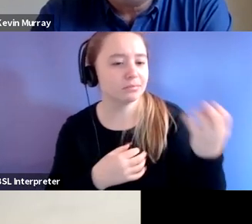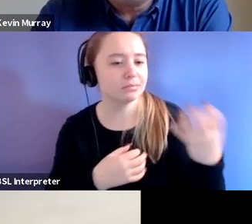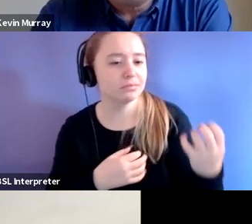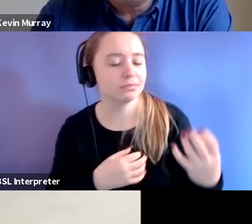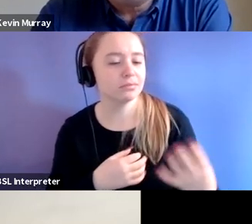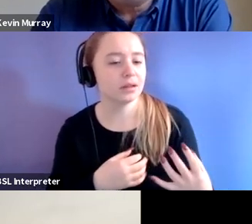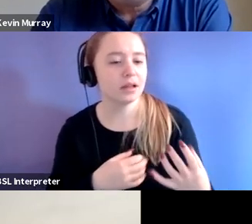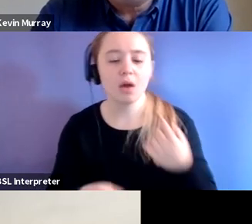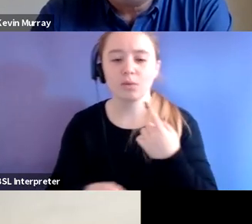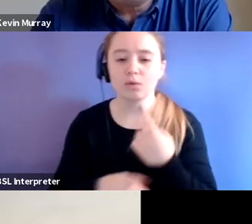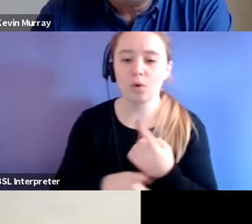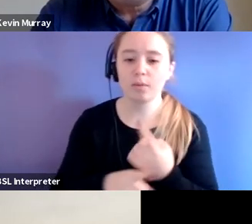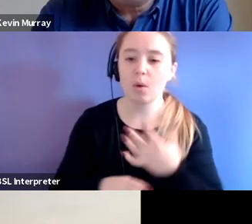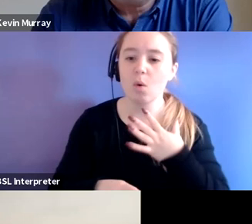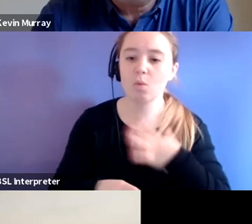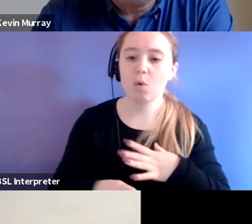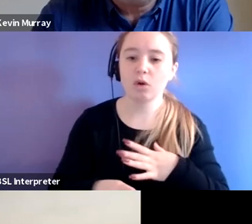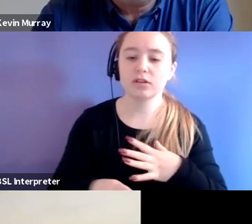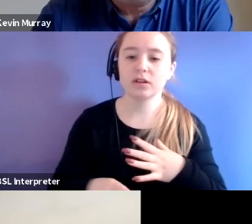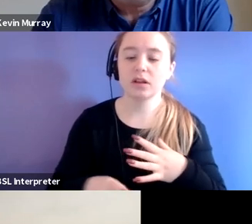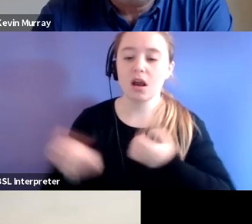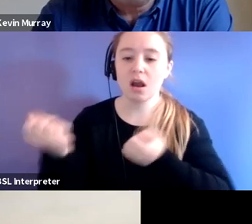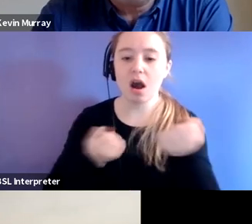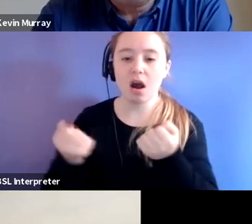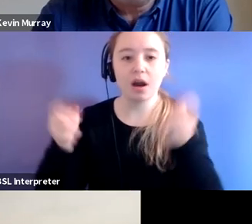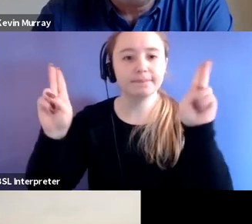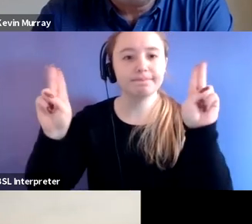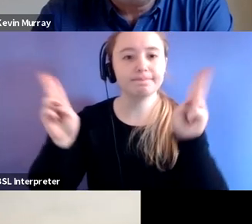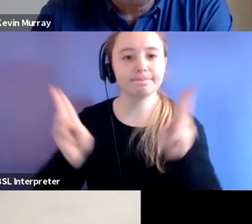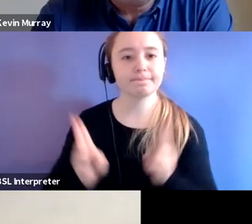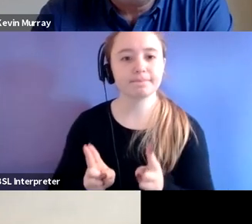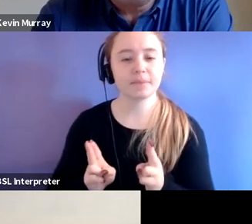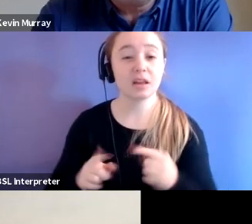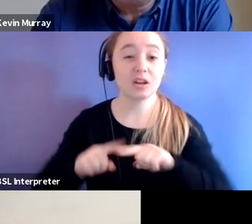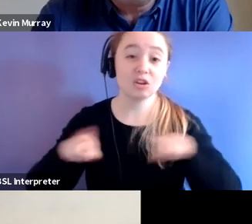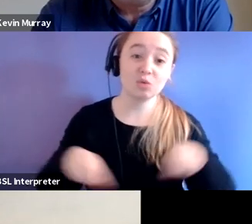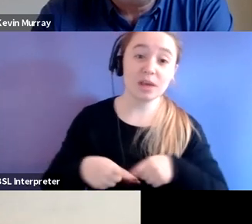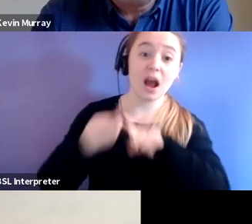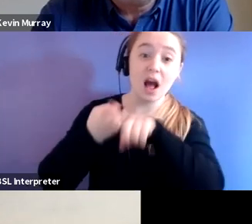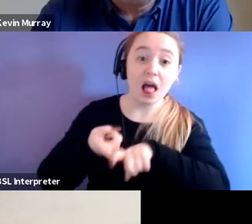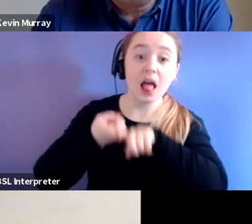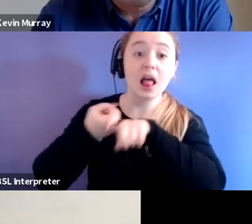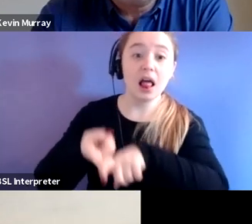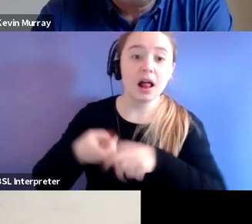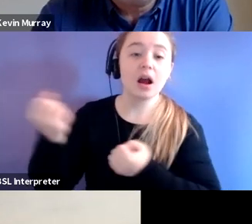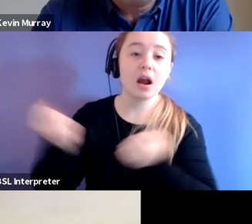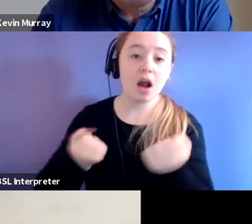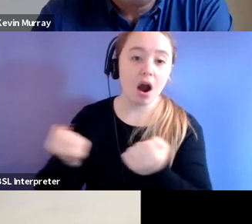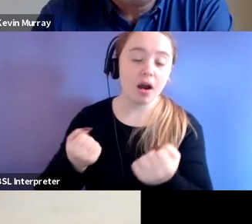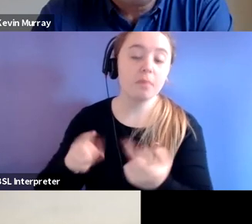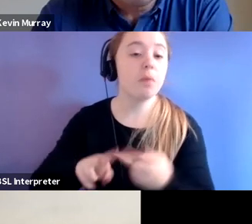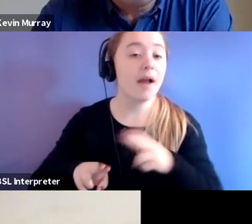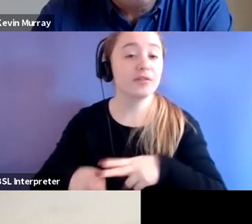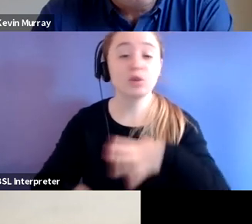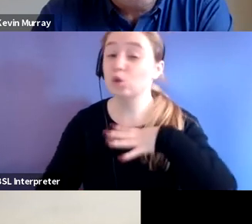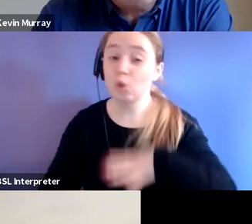about reducing our reliance on the car, but it's a reliance on the car for those who don't need to use it. It's